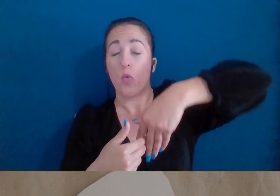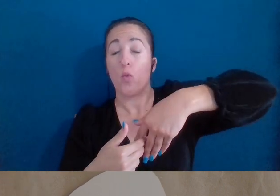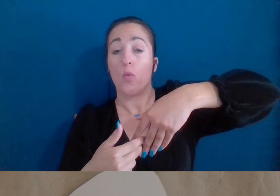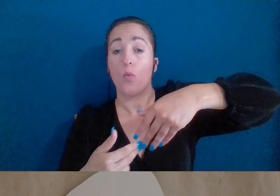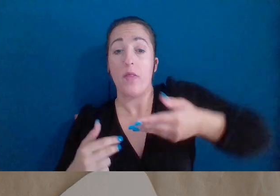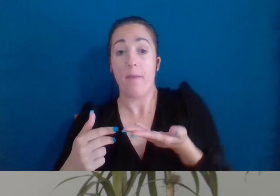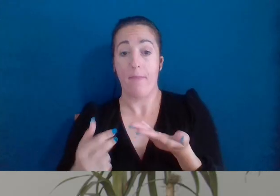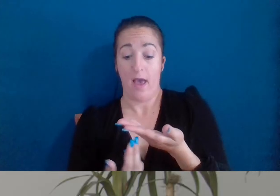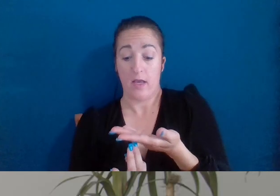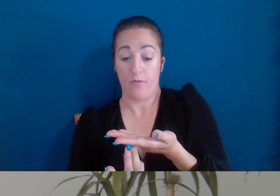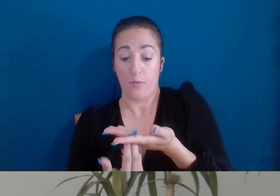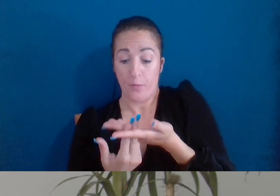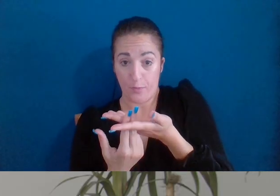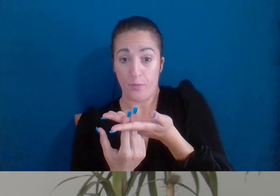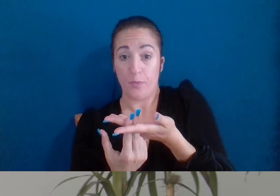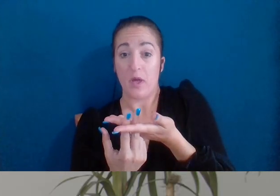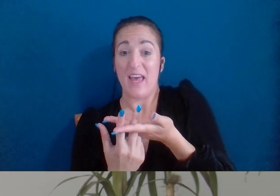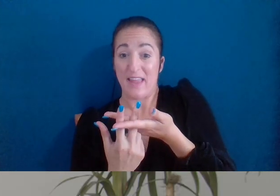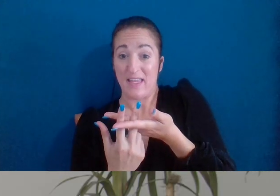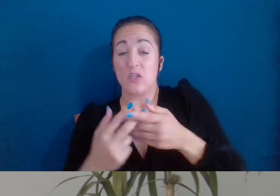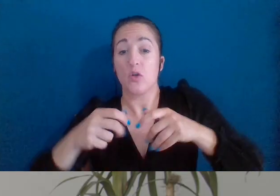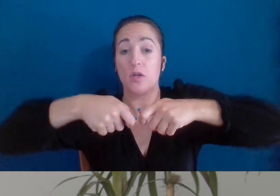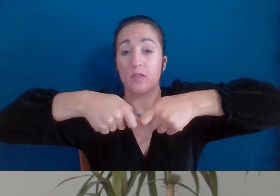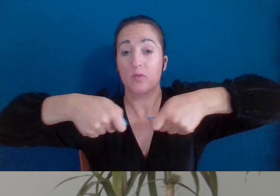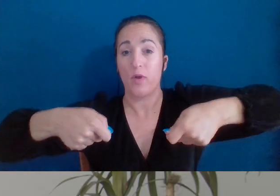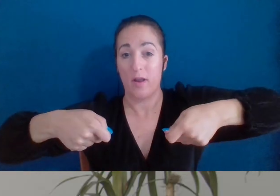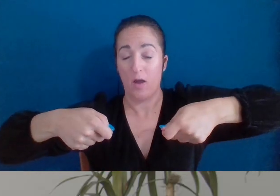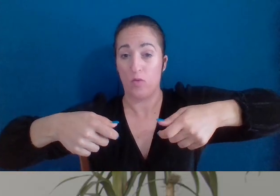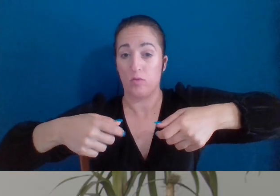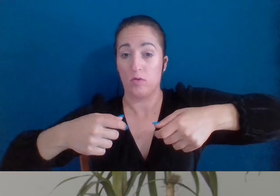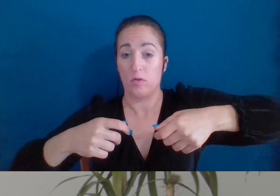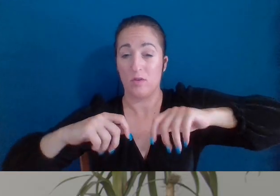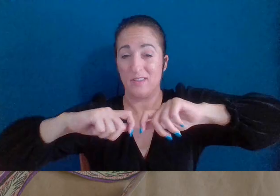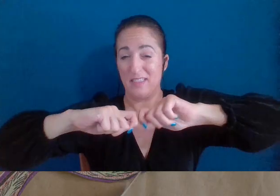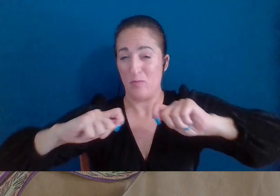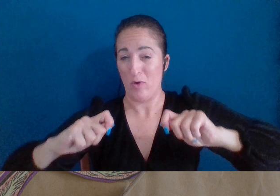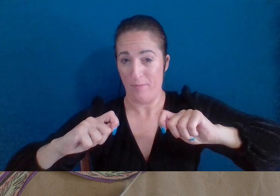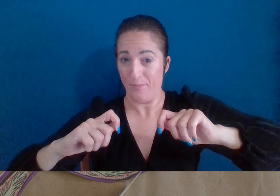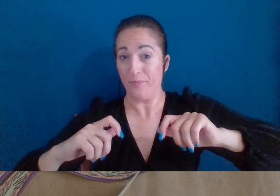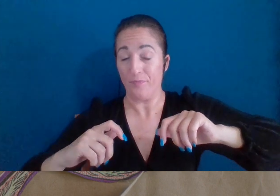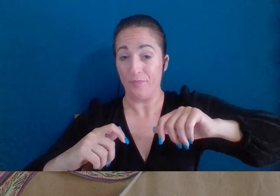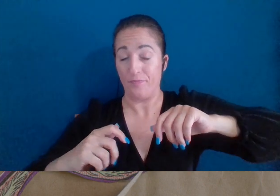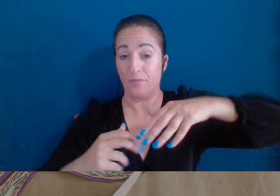the paper pieces together. So I'm gonna do that again. I'm gonna go through